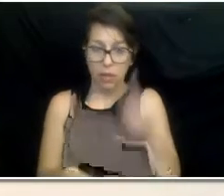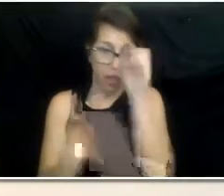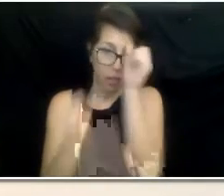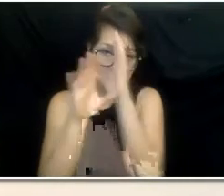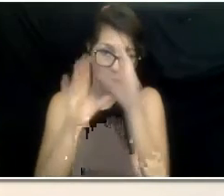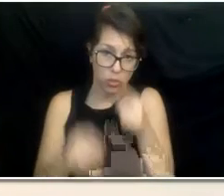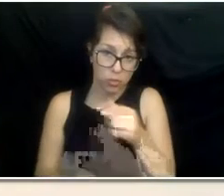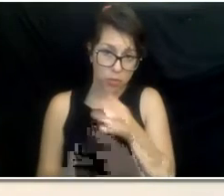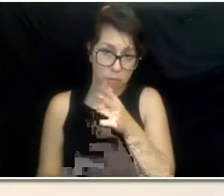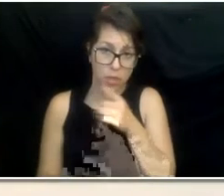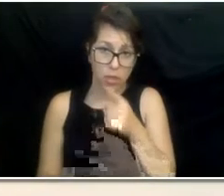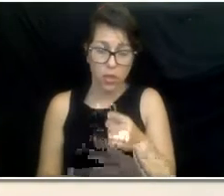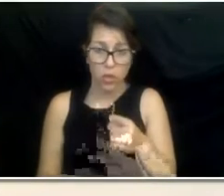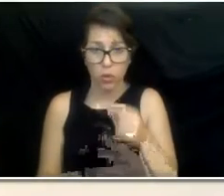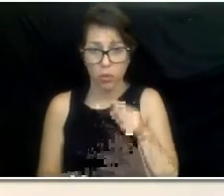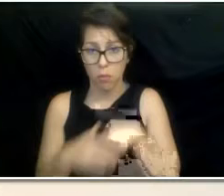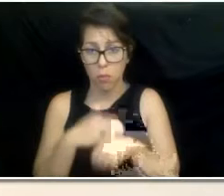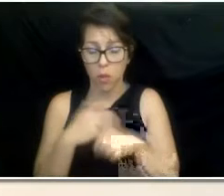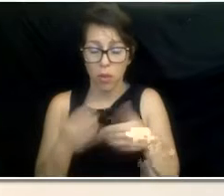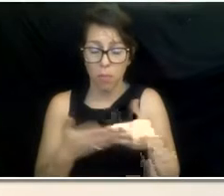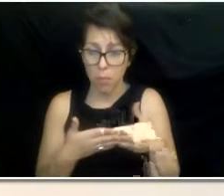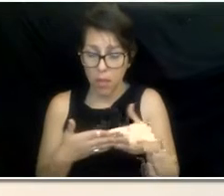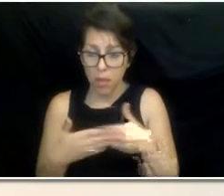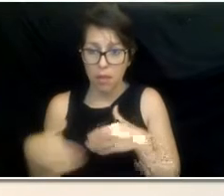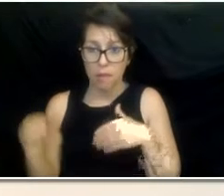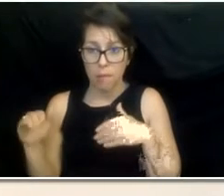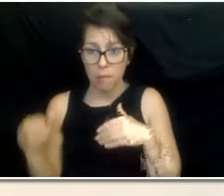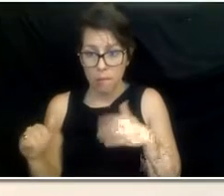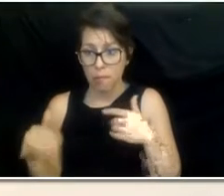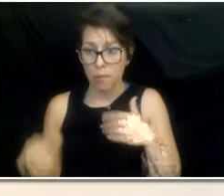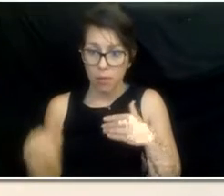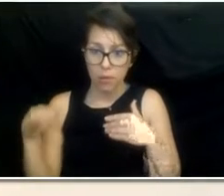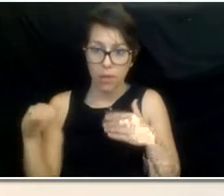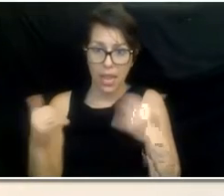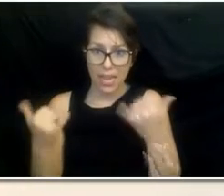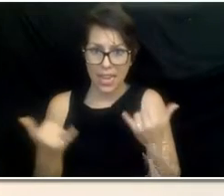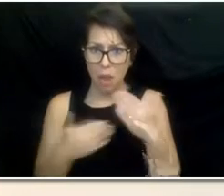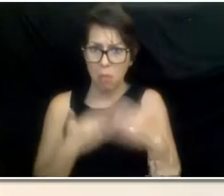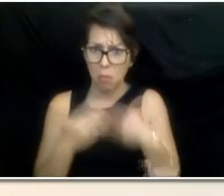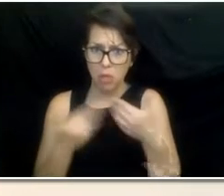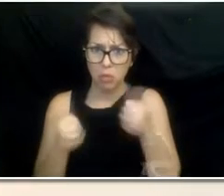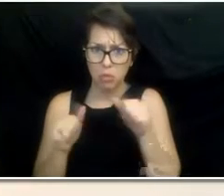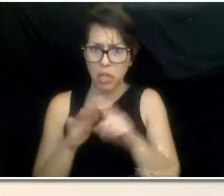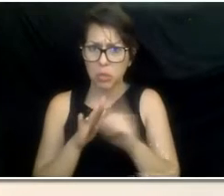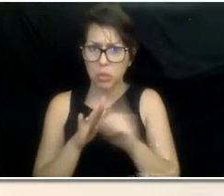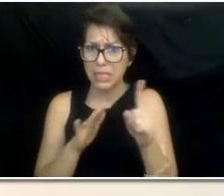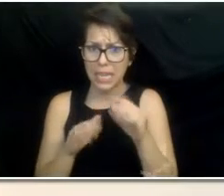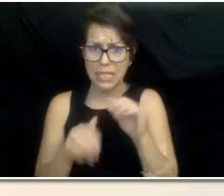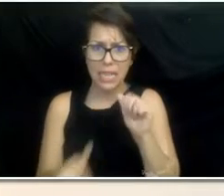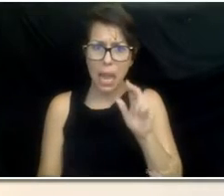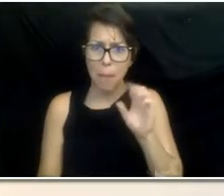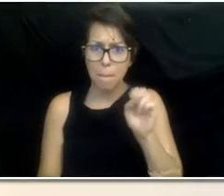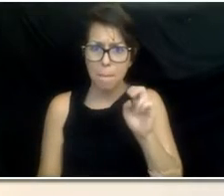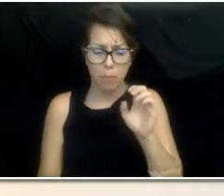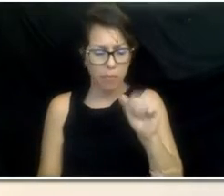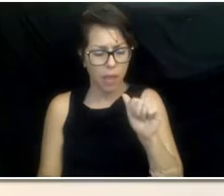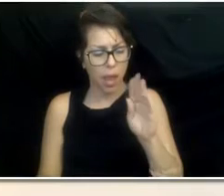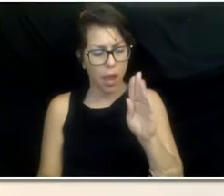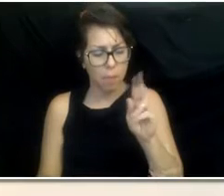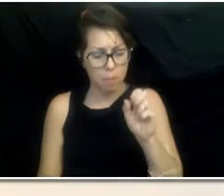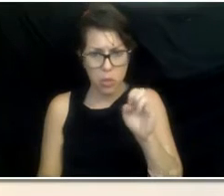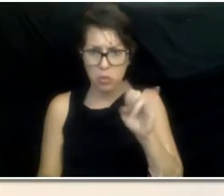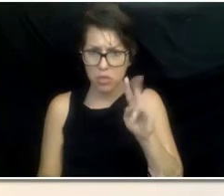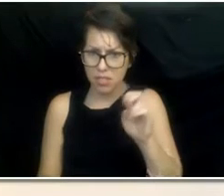adverse party you are Survivor who is being forced by an abuser to engage in sexual activity and